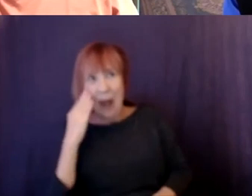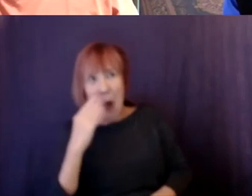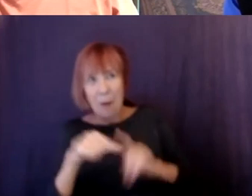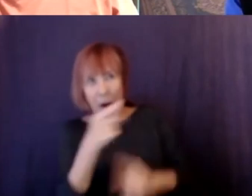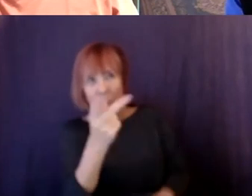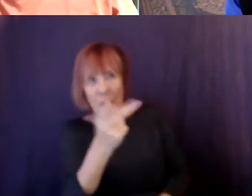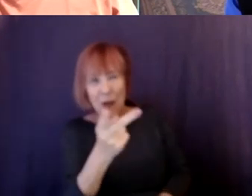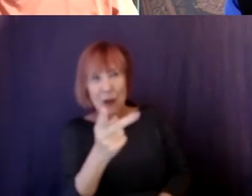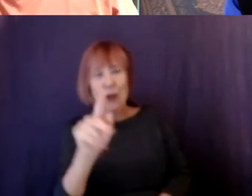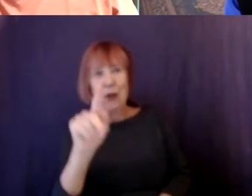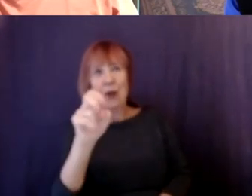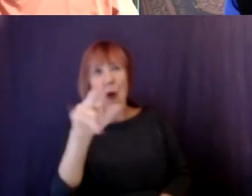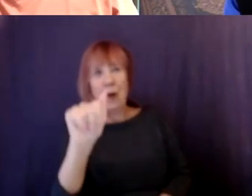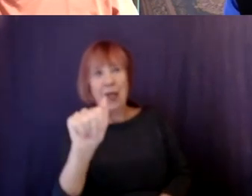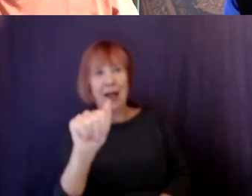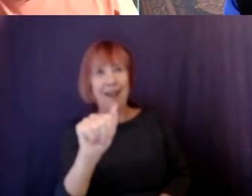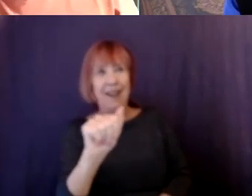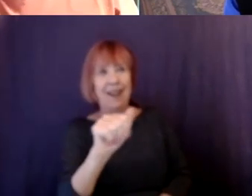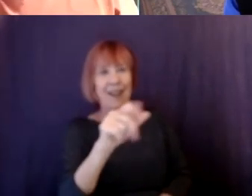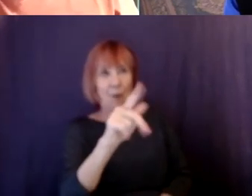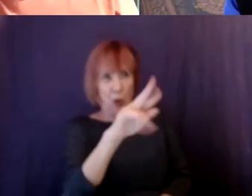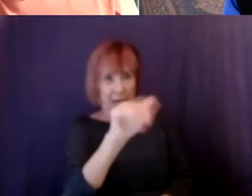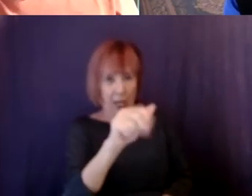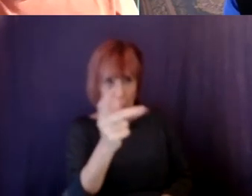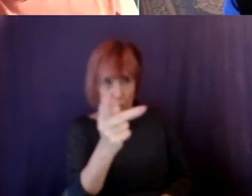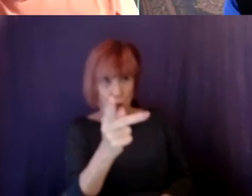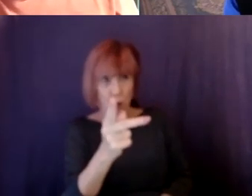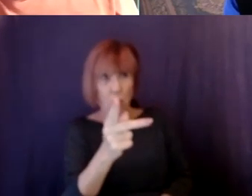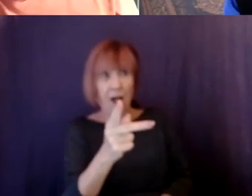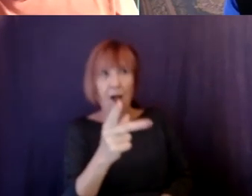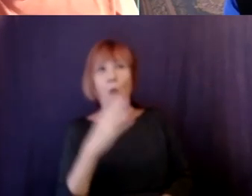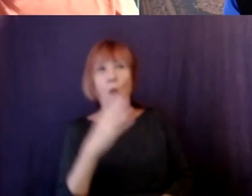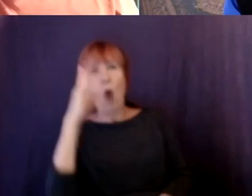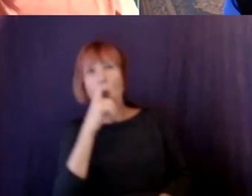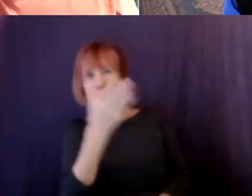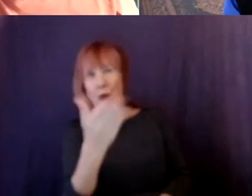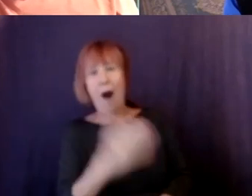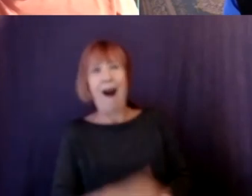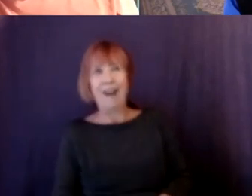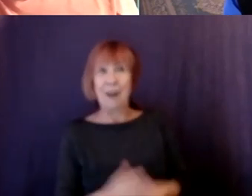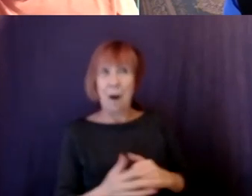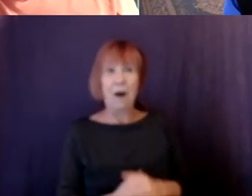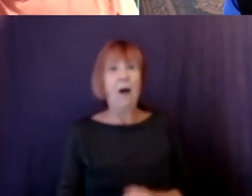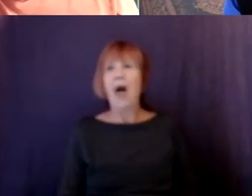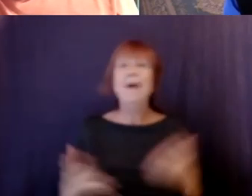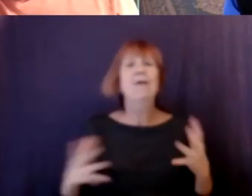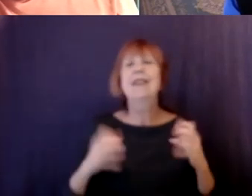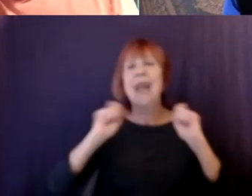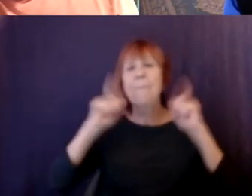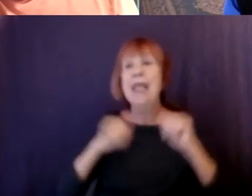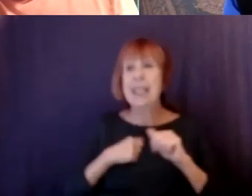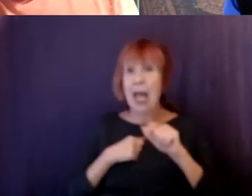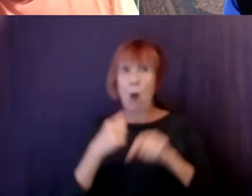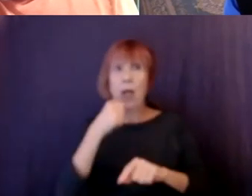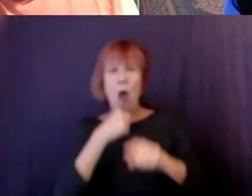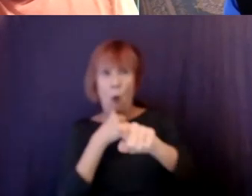who were both kind of the principals of Higher Ground. And it was amazing. So, and in fact, when she left the